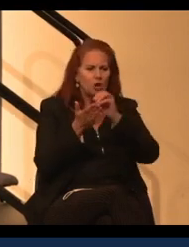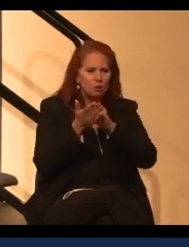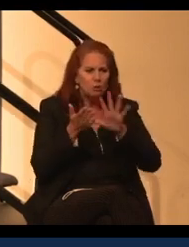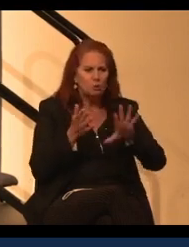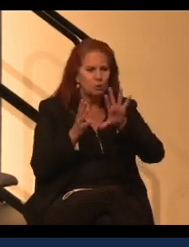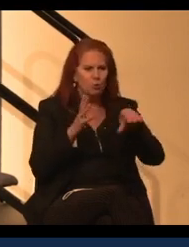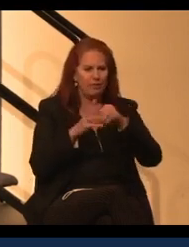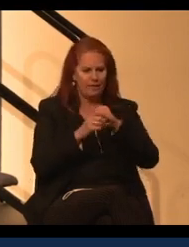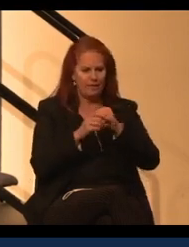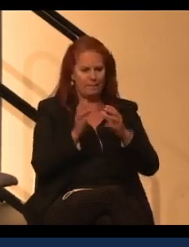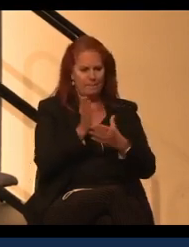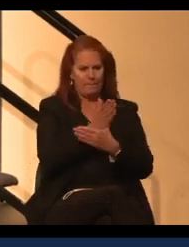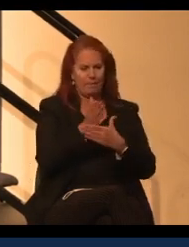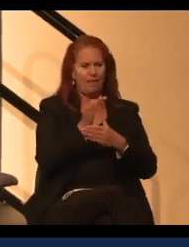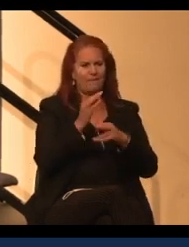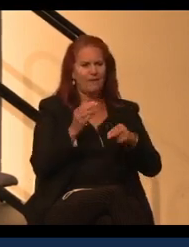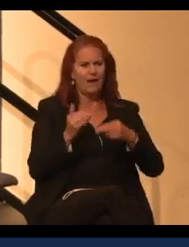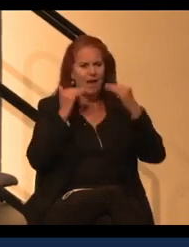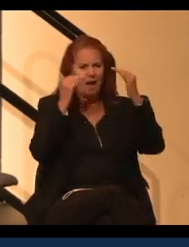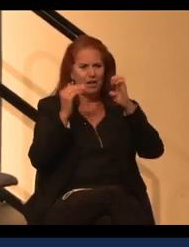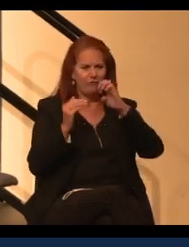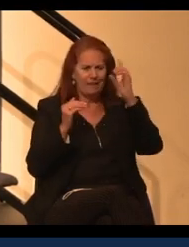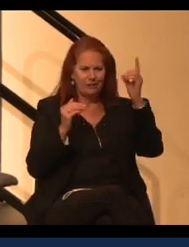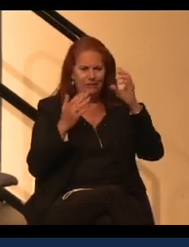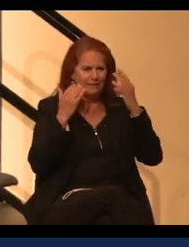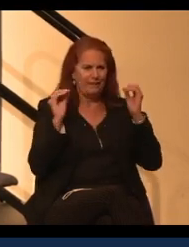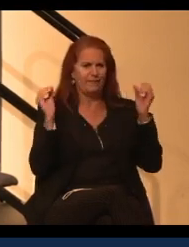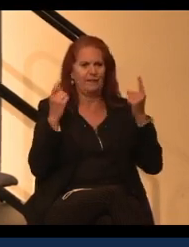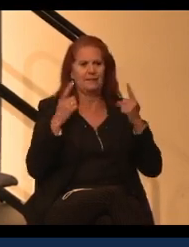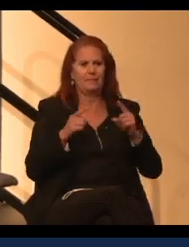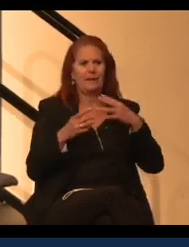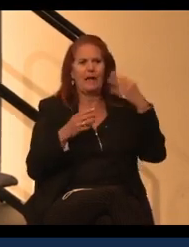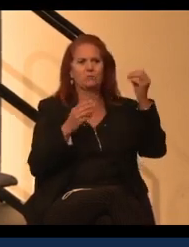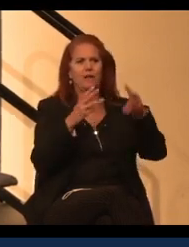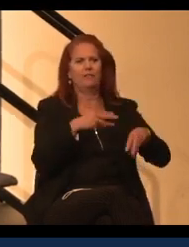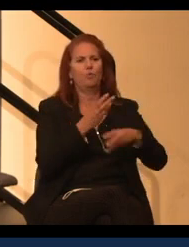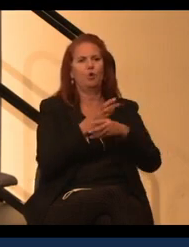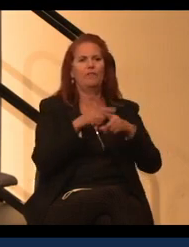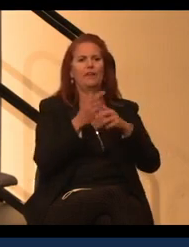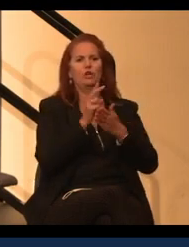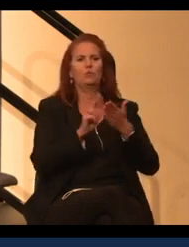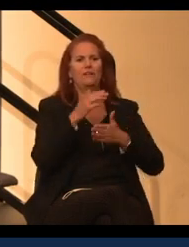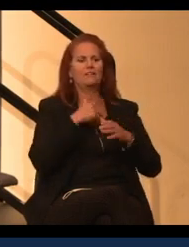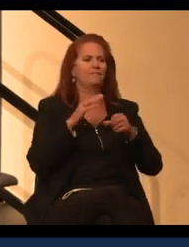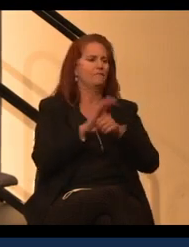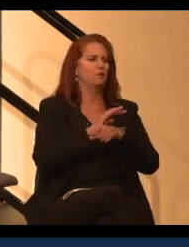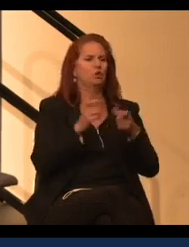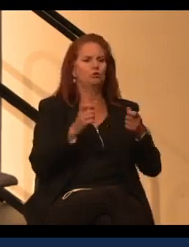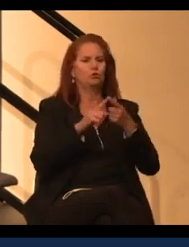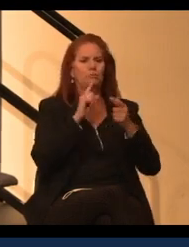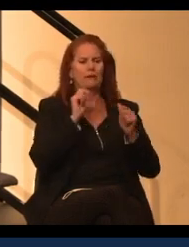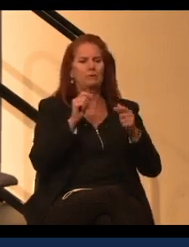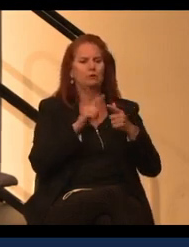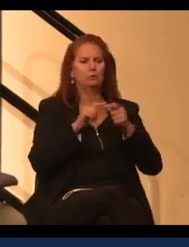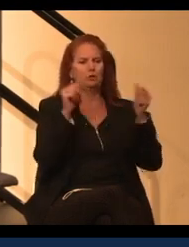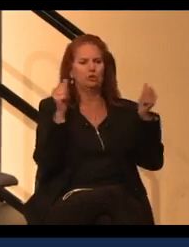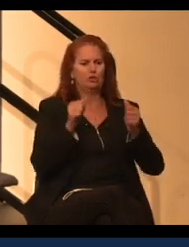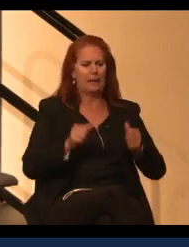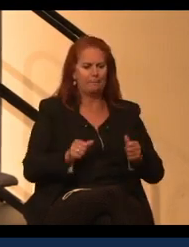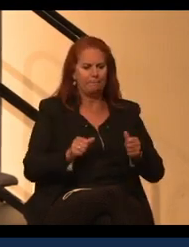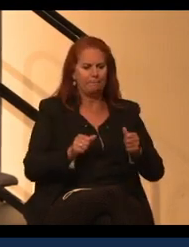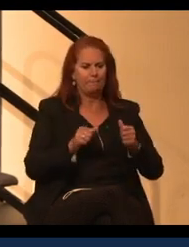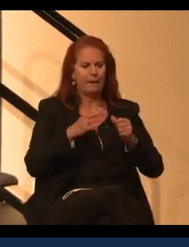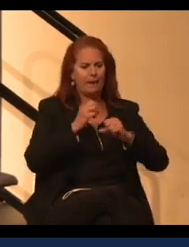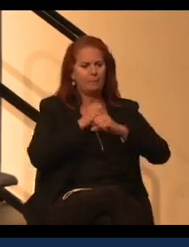within the bubble of higher education, as if nothing is happening on outside the world, and the university has full control to be able to shape